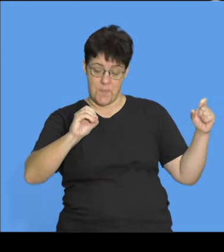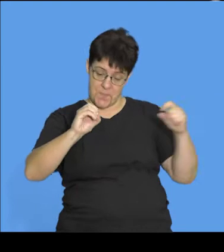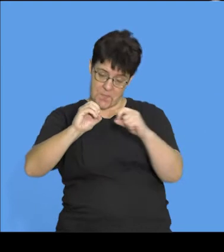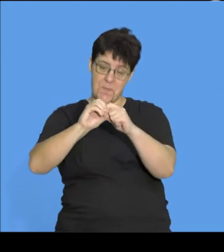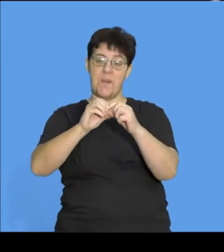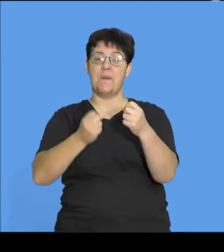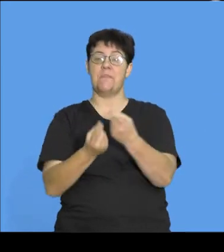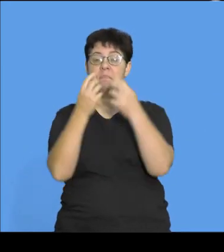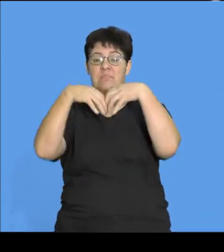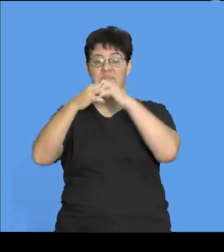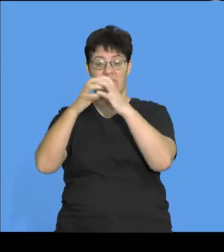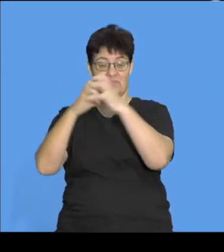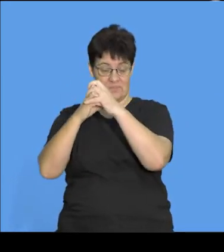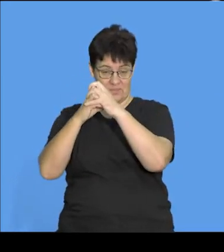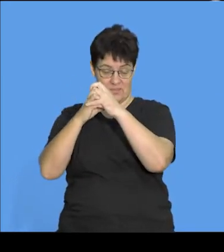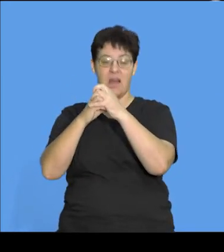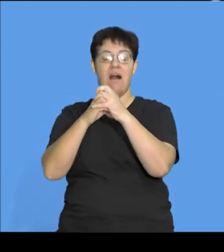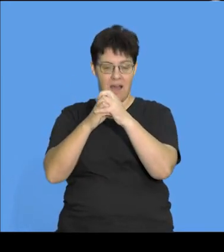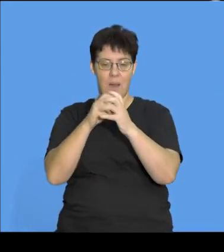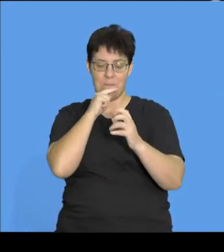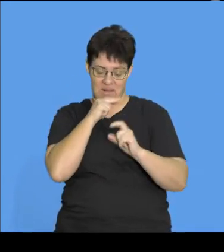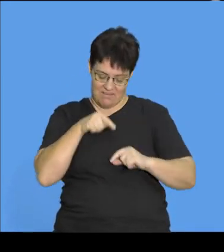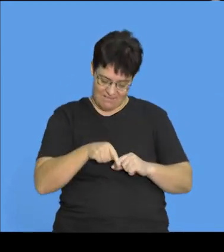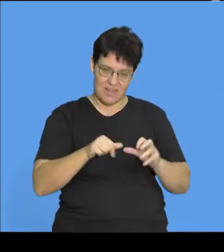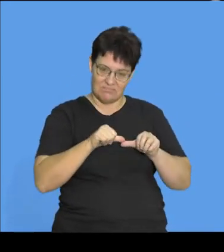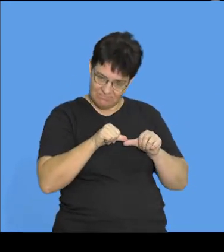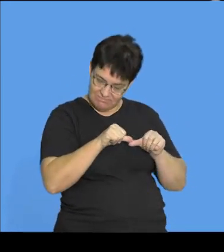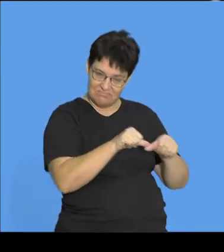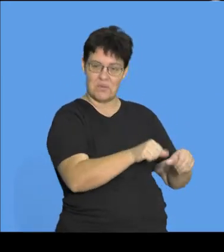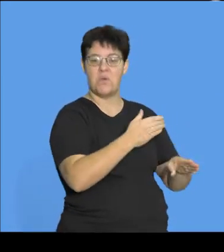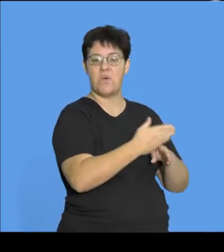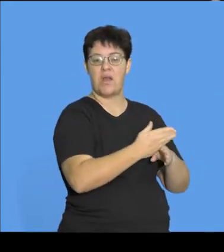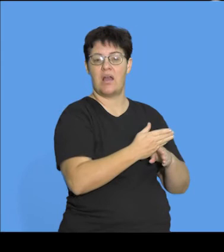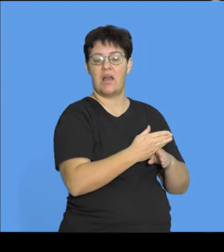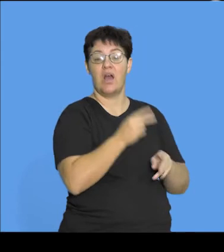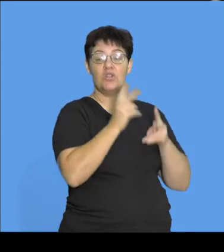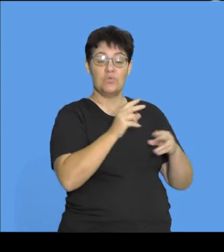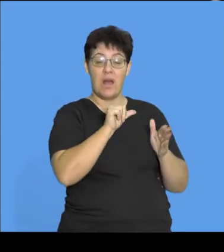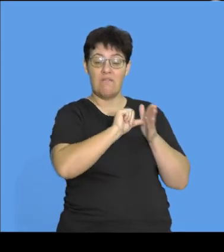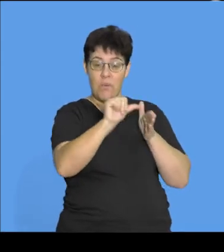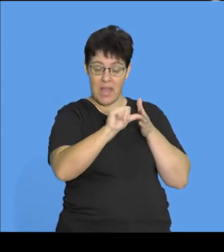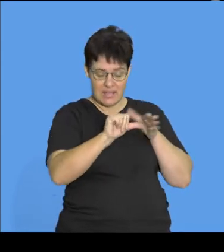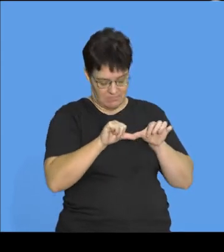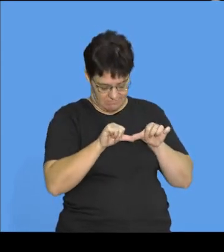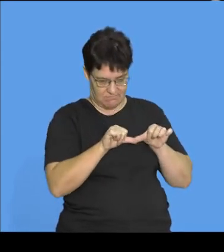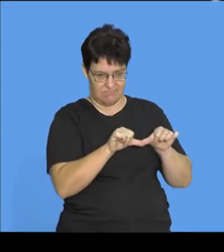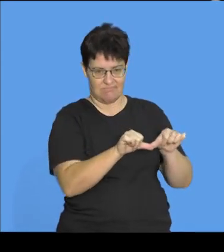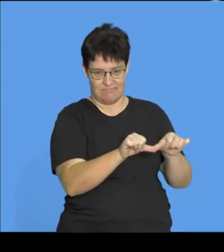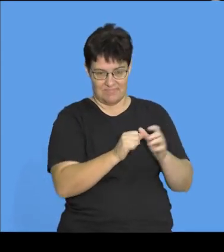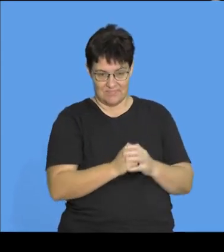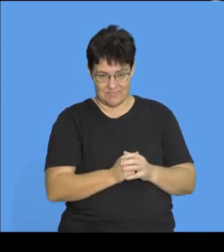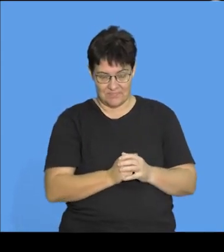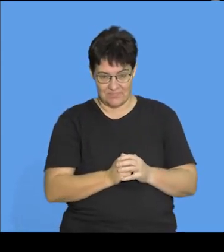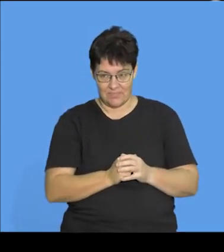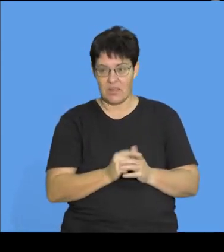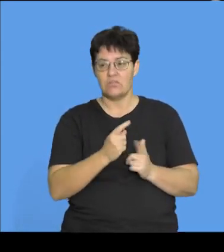that the corpus luteum continues its function until the end of the 12th week. So we would see that the corpus luteum